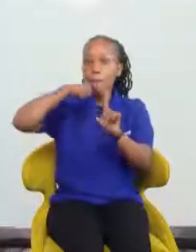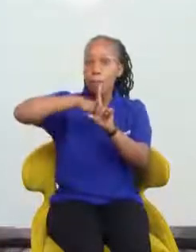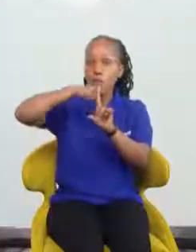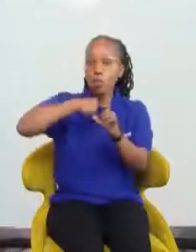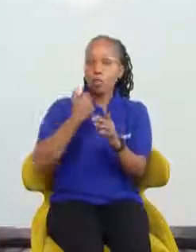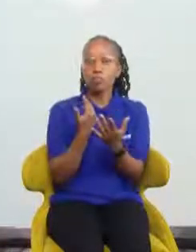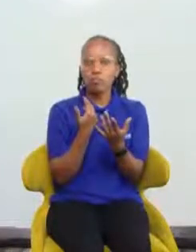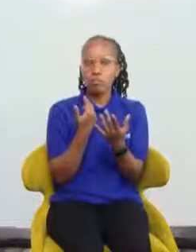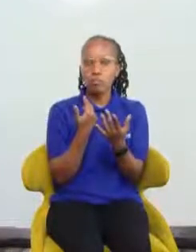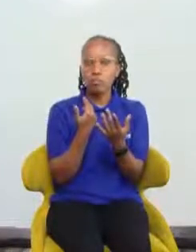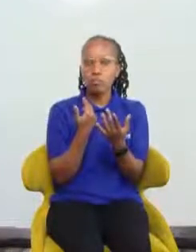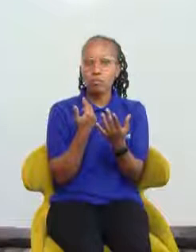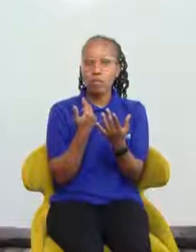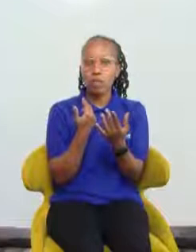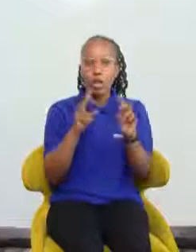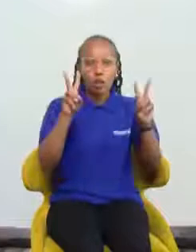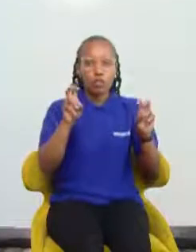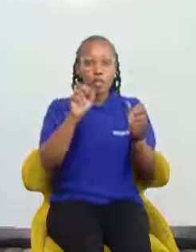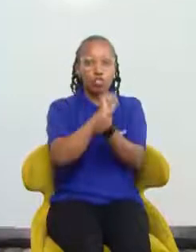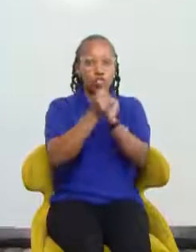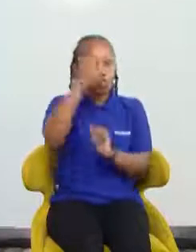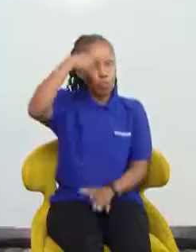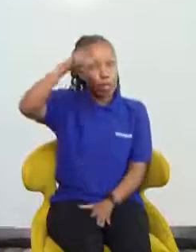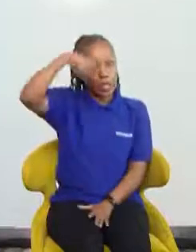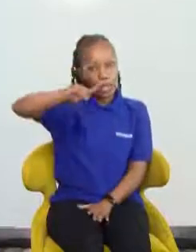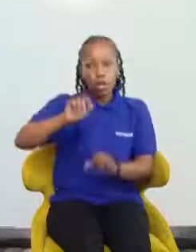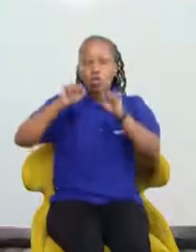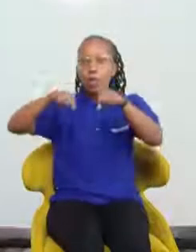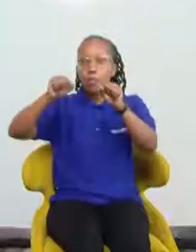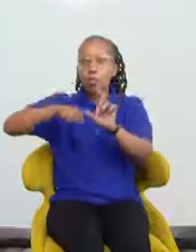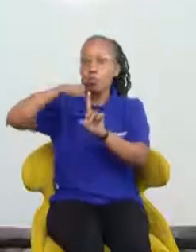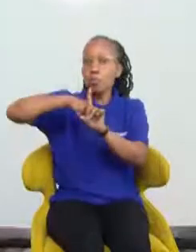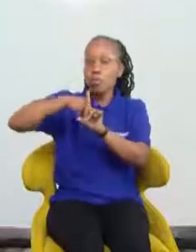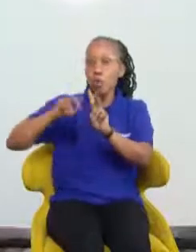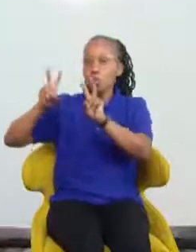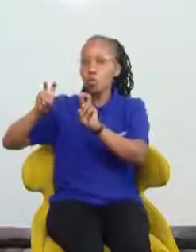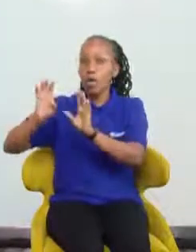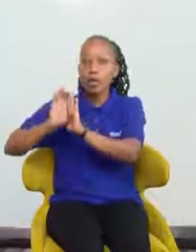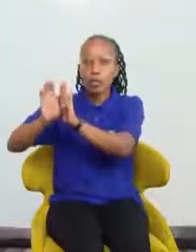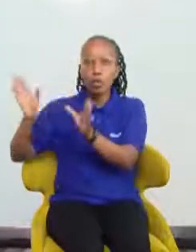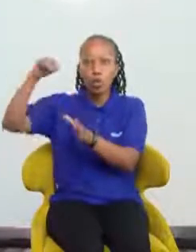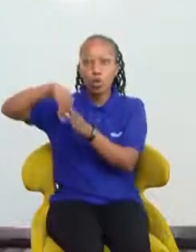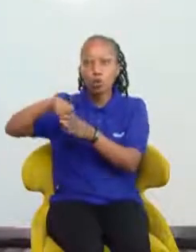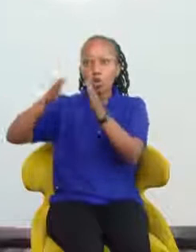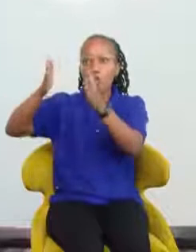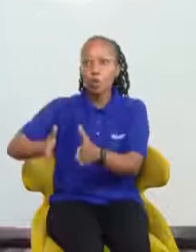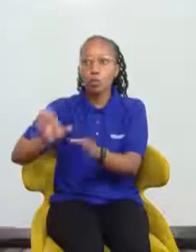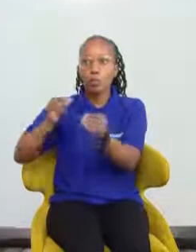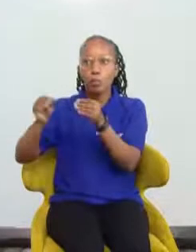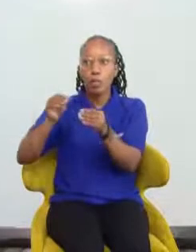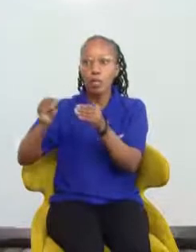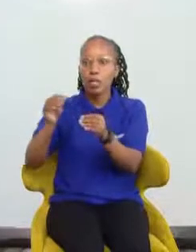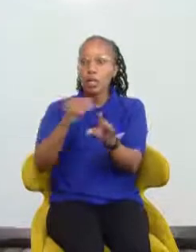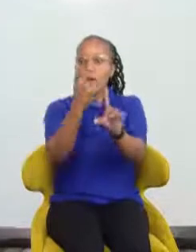for issues like changing of policies, to be able to advocate for issues like inclusion of persons with disabilities